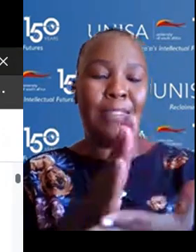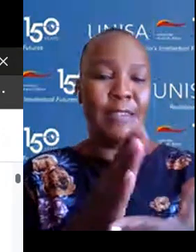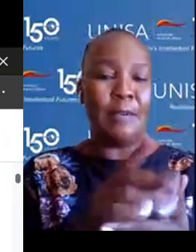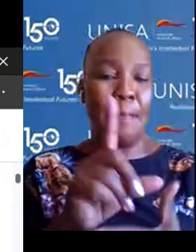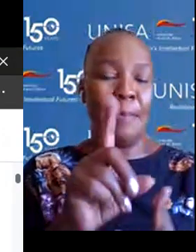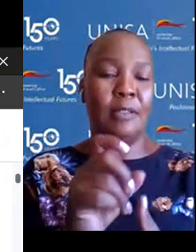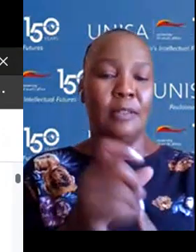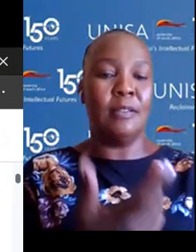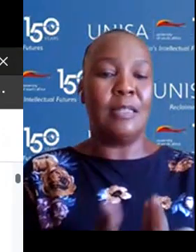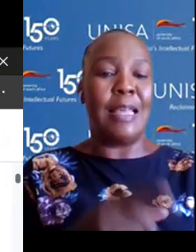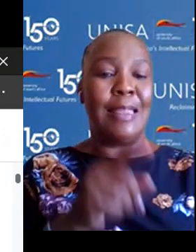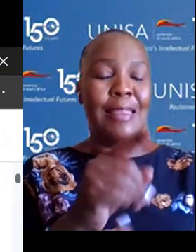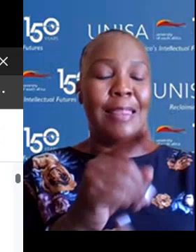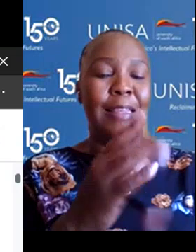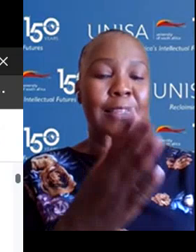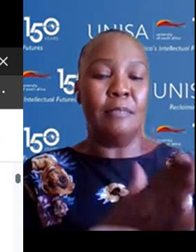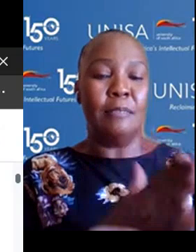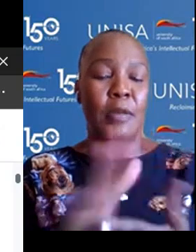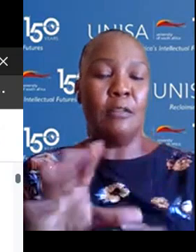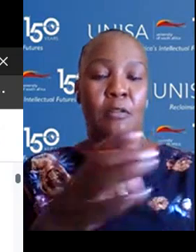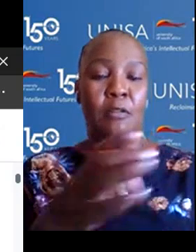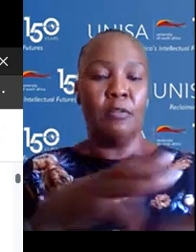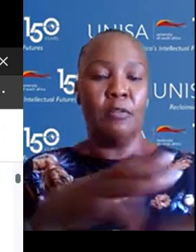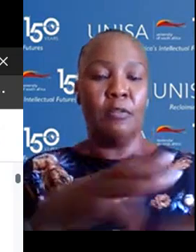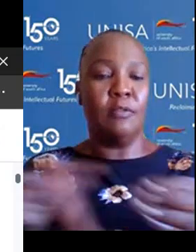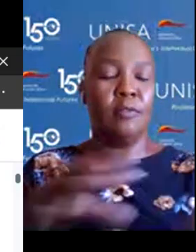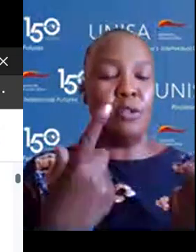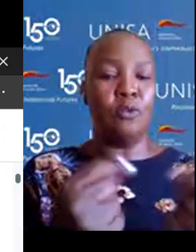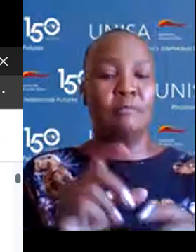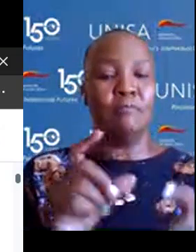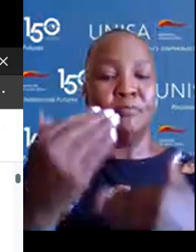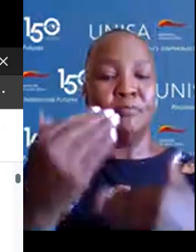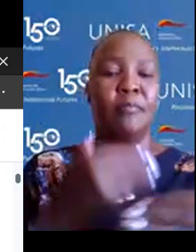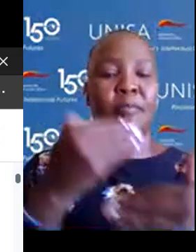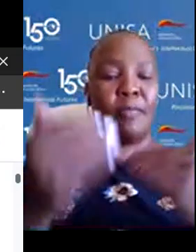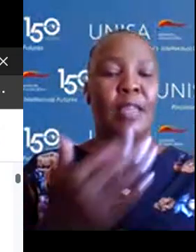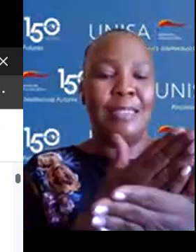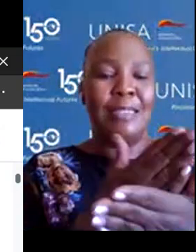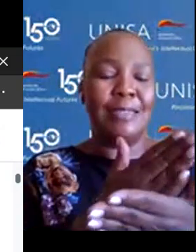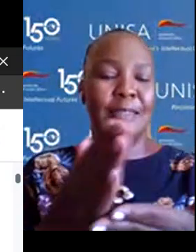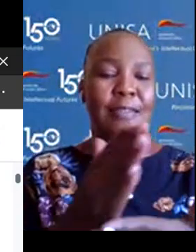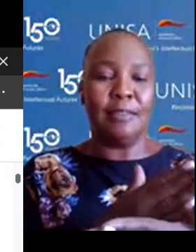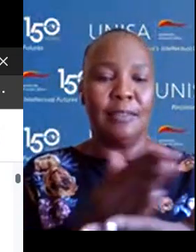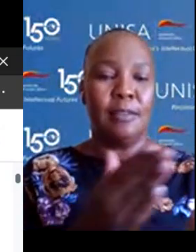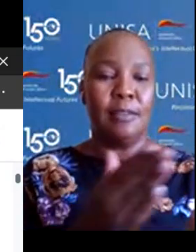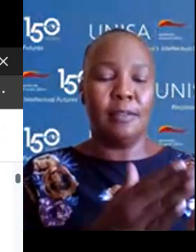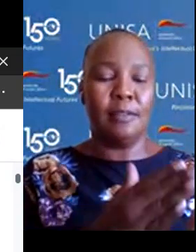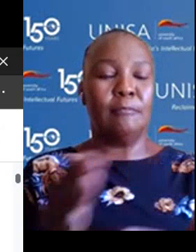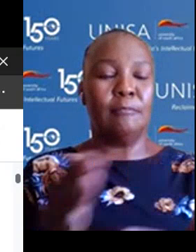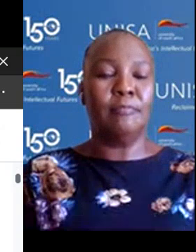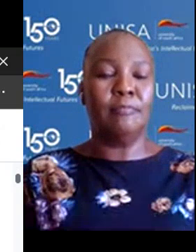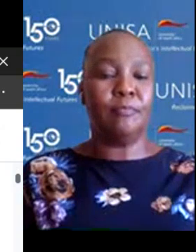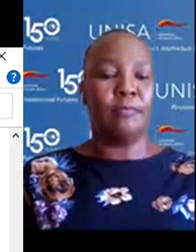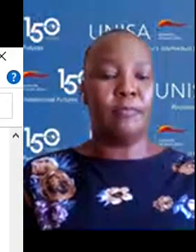activity, and we're going to be doing this quite often with sharing. So let's go have a look.